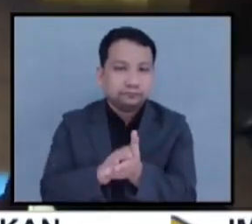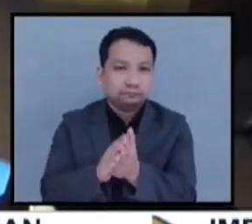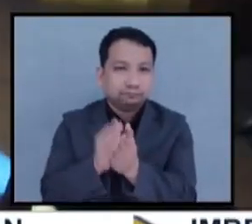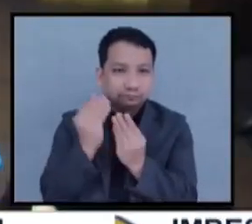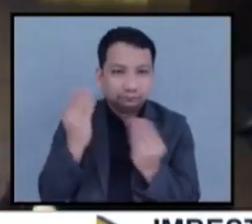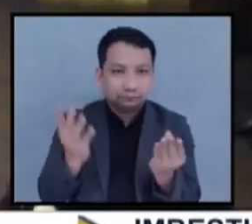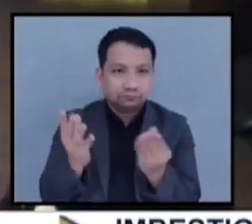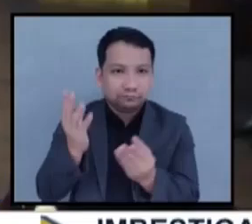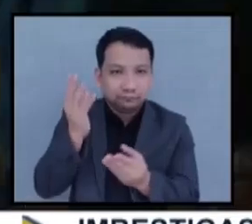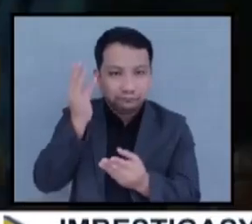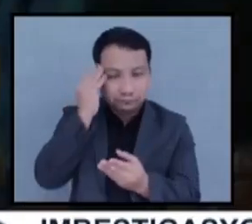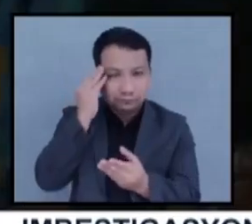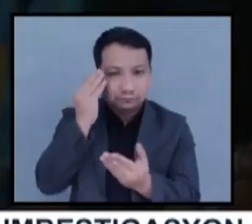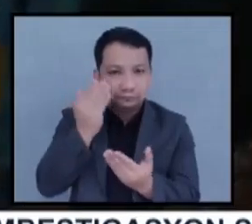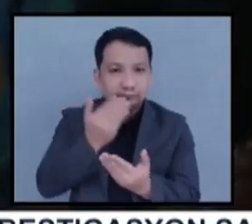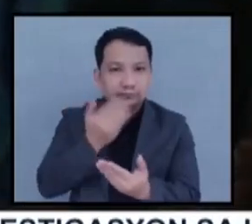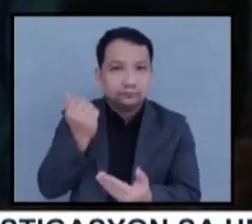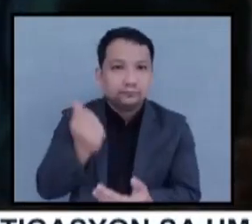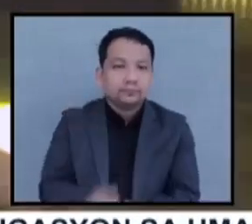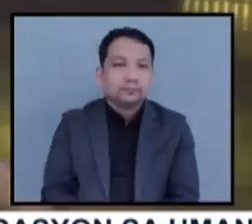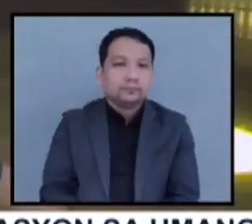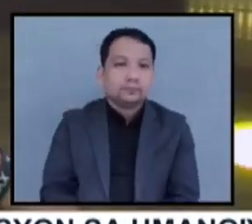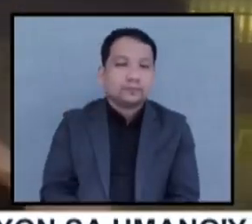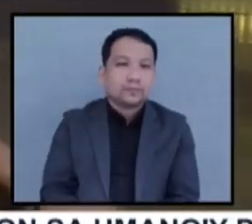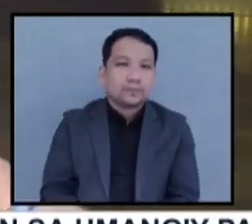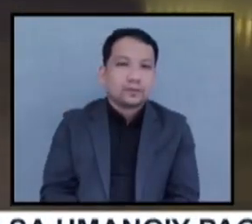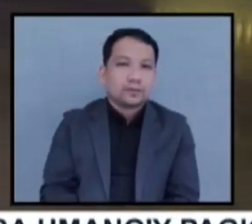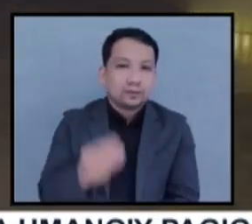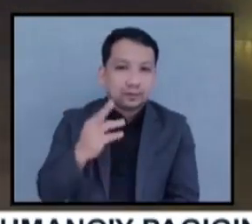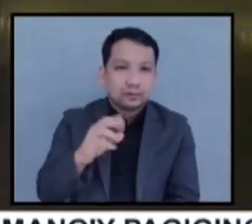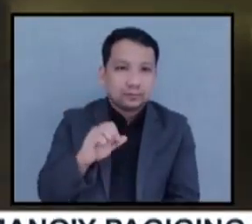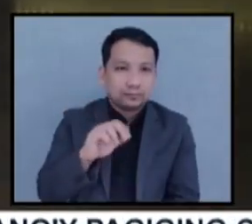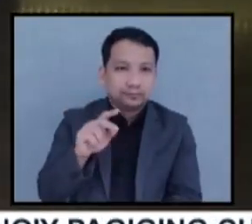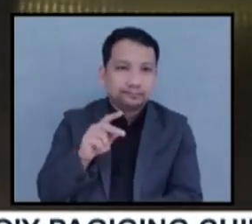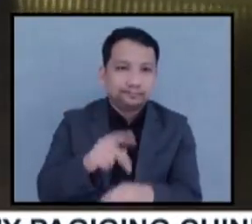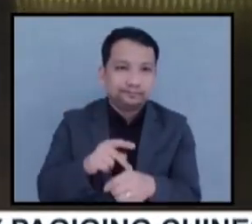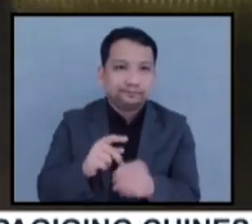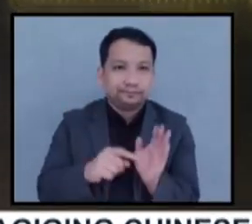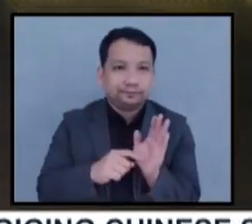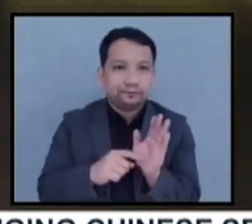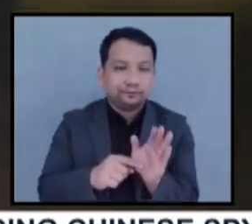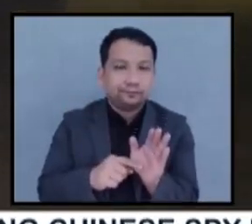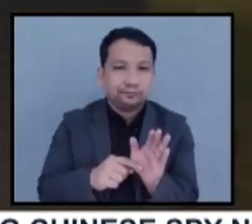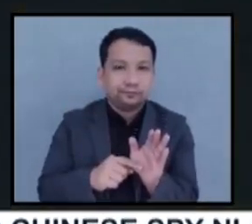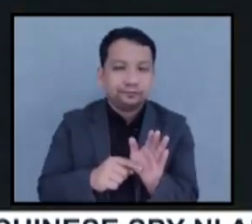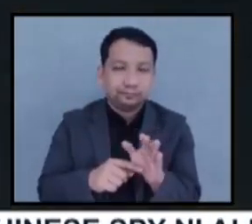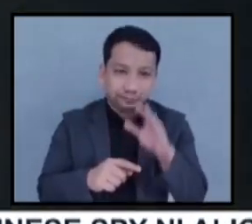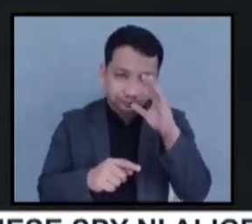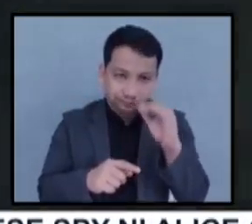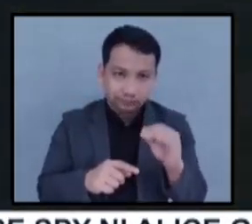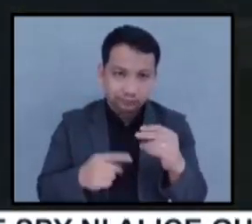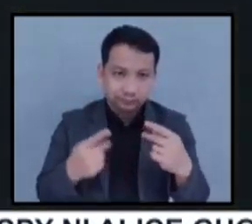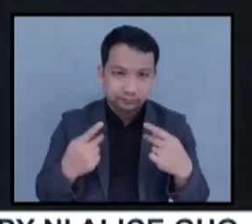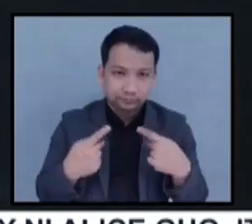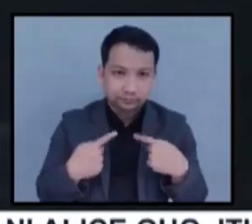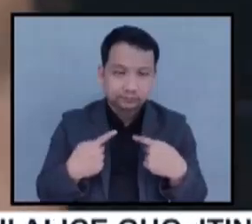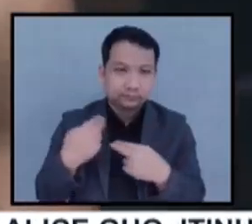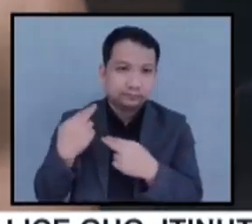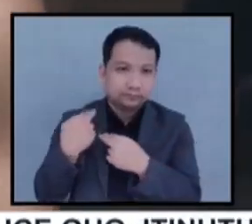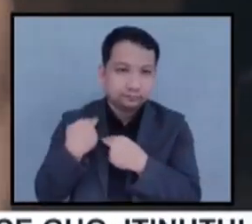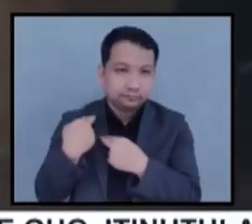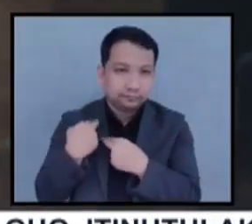better. Ang Mistress of Filipinas ay patunay lamang na ang pagkalalaki ay may kaakibat na